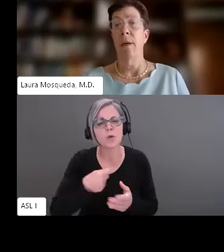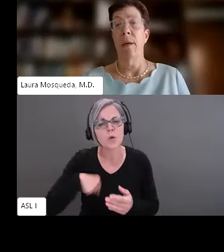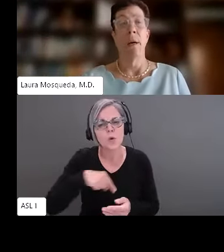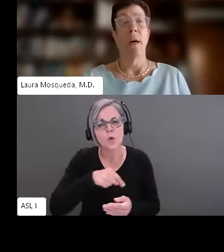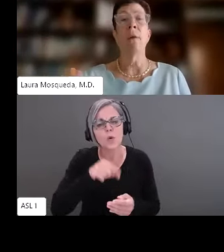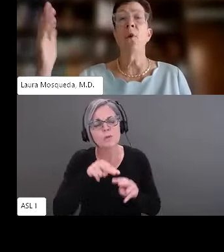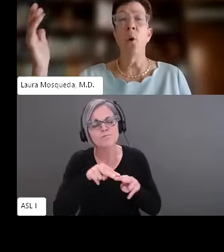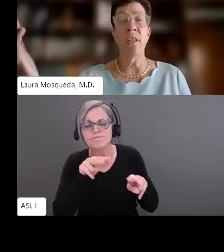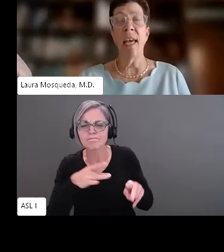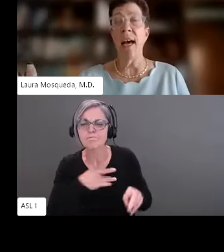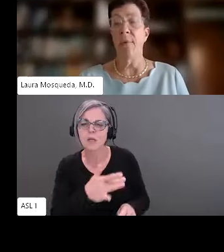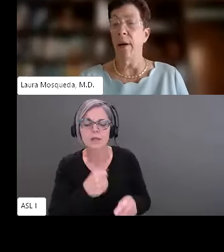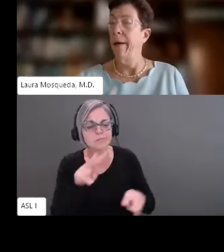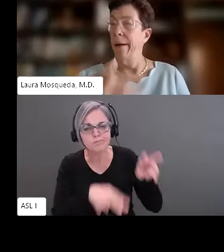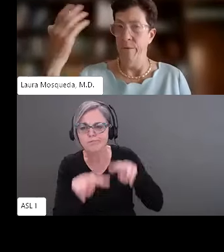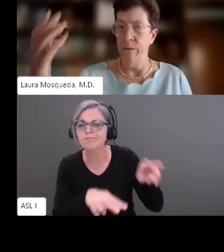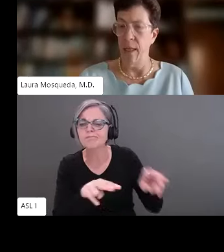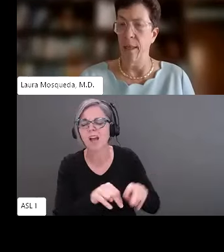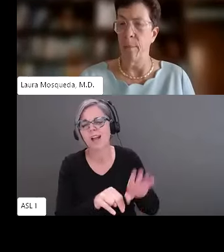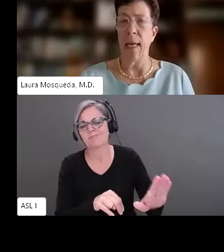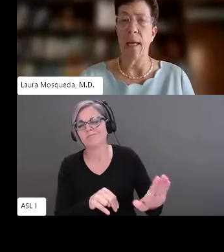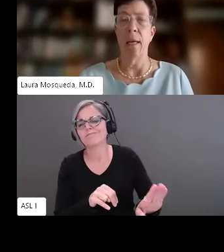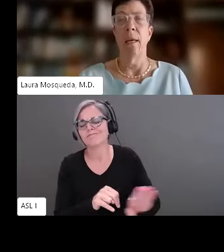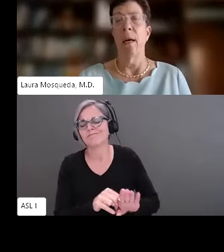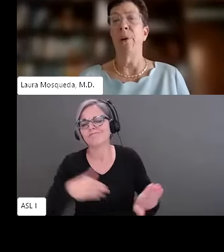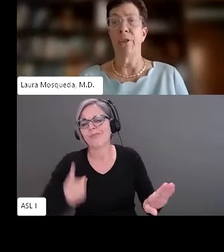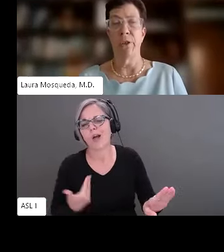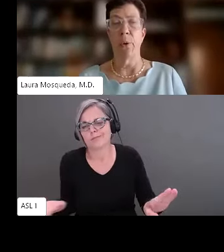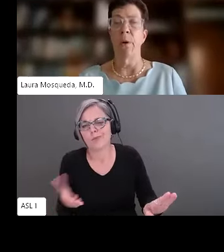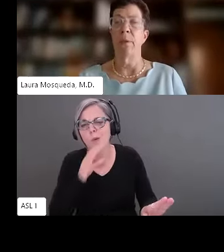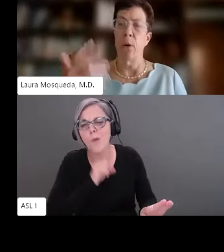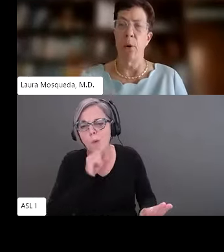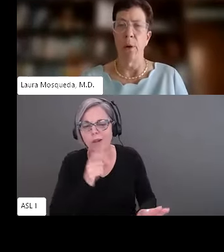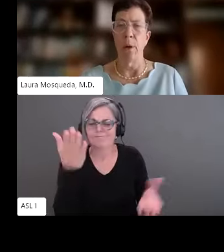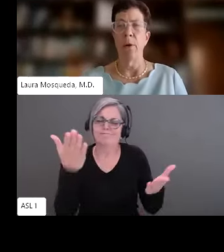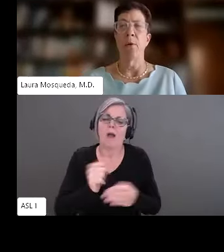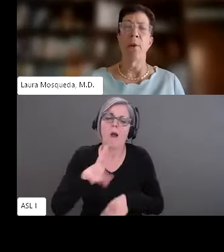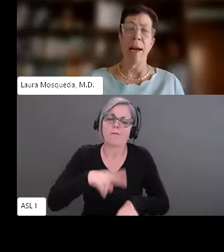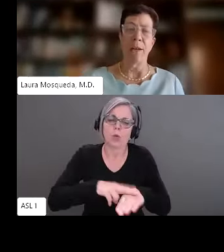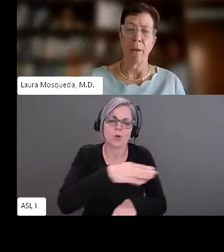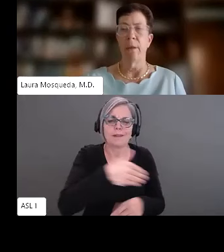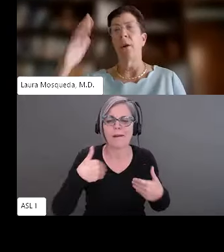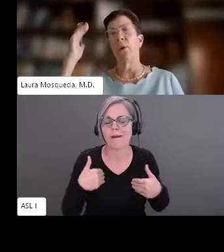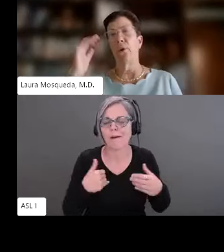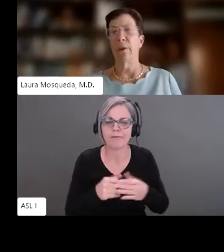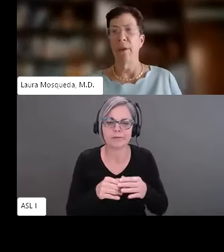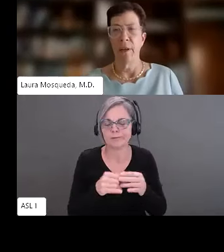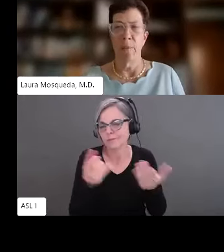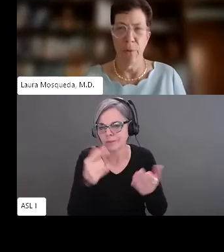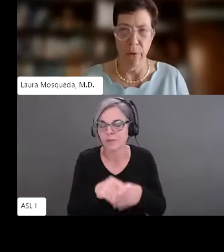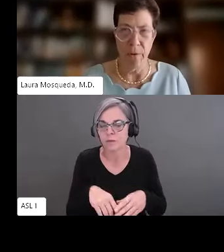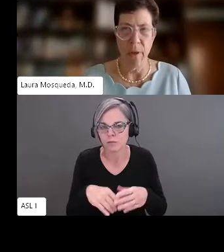time. Of course, they have a fill in the blank. Pressure sore, they're old. Fracture, they're